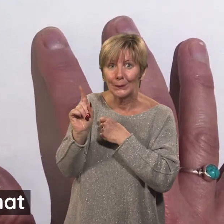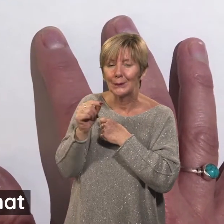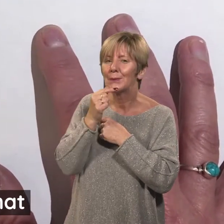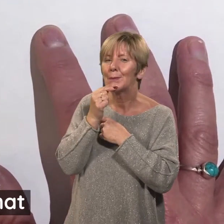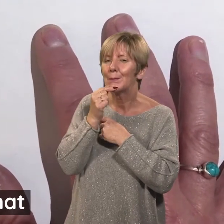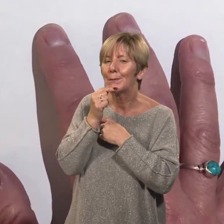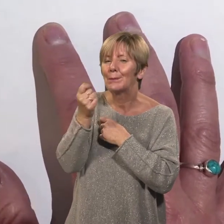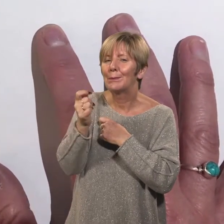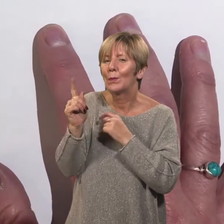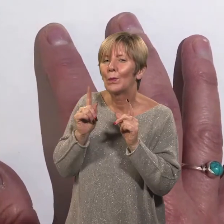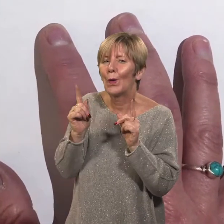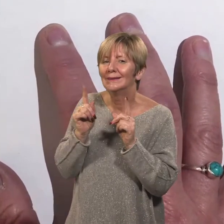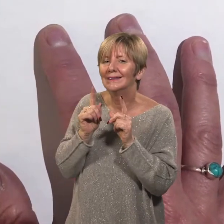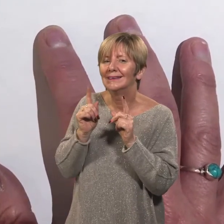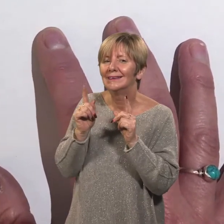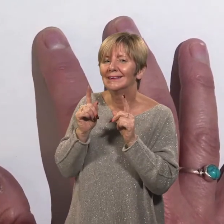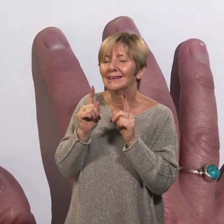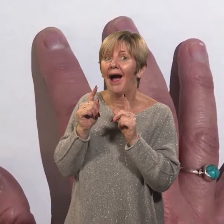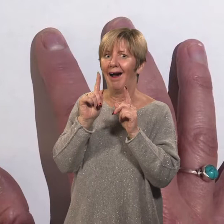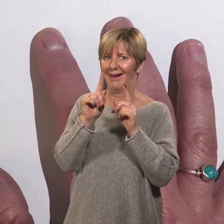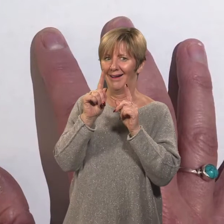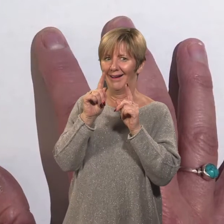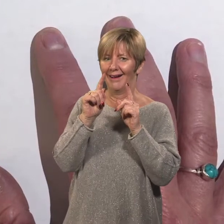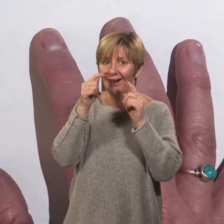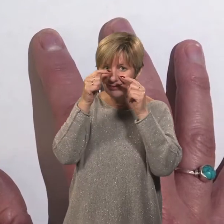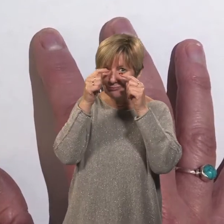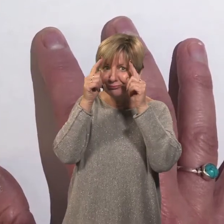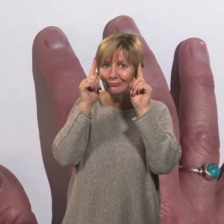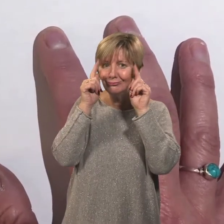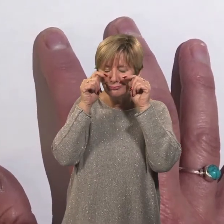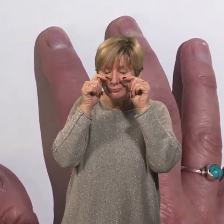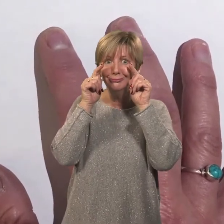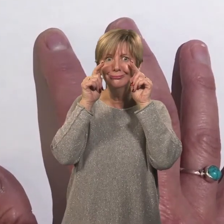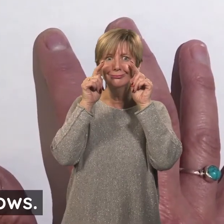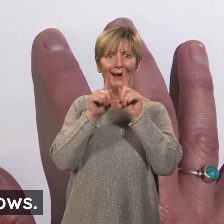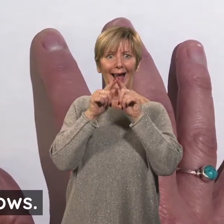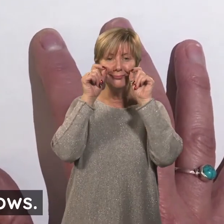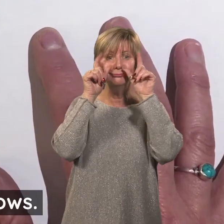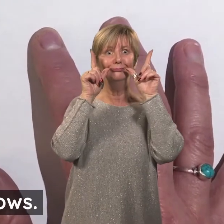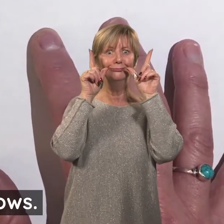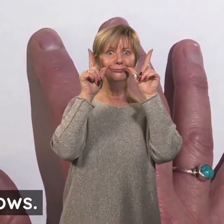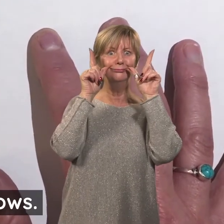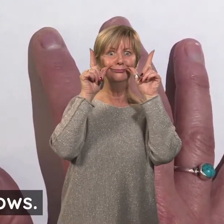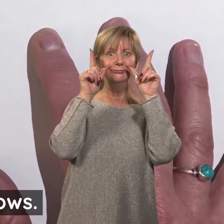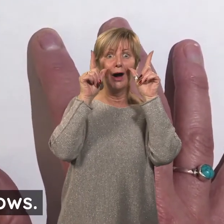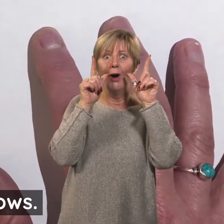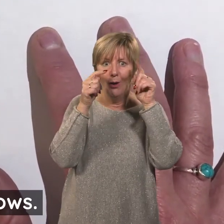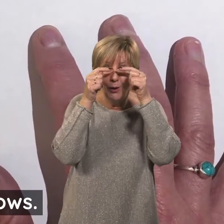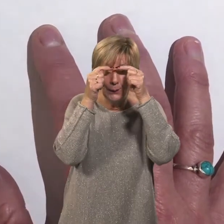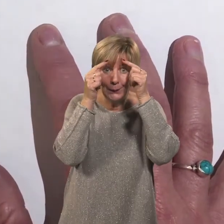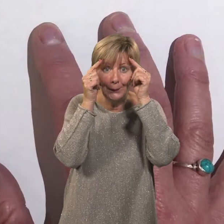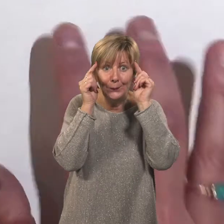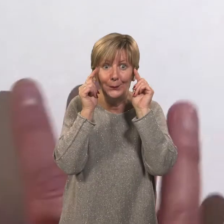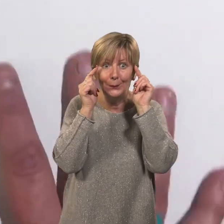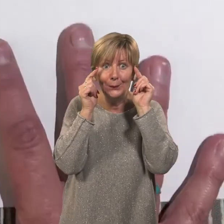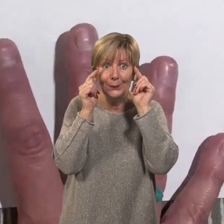to give him what looks like an eyelid and opens up his eye a bit more. And then maybe some eyebrows, 2 eyebrows.